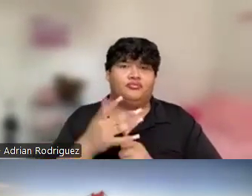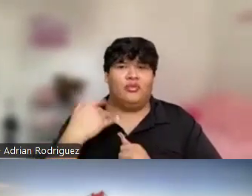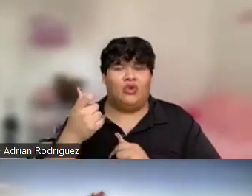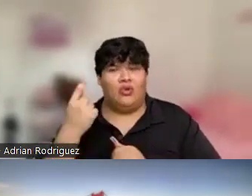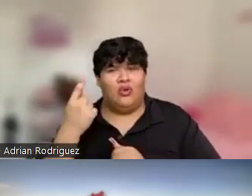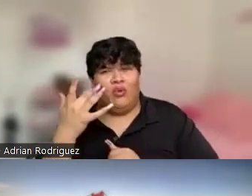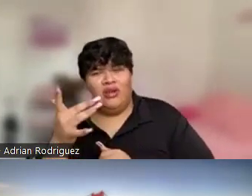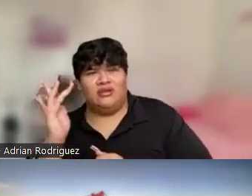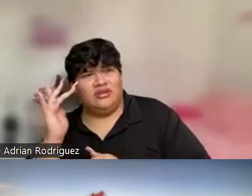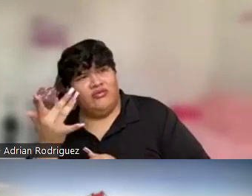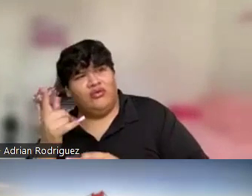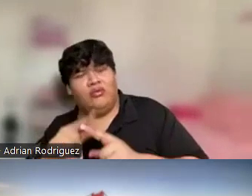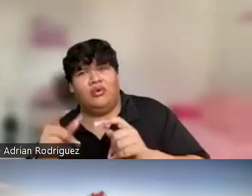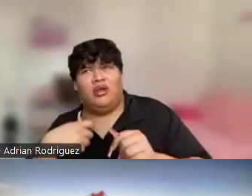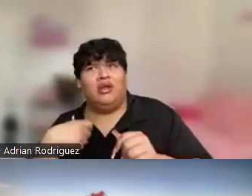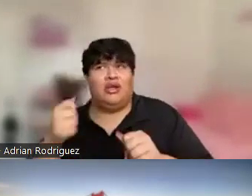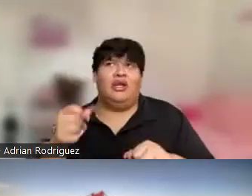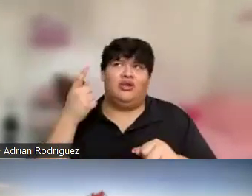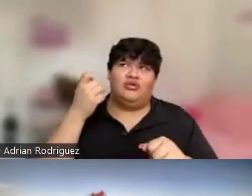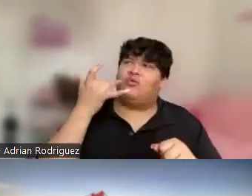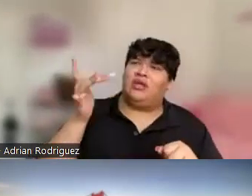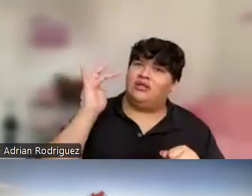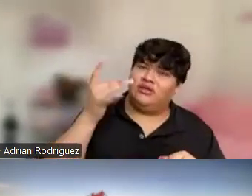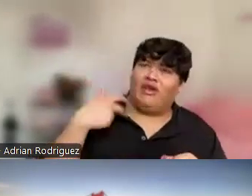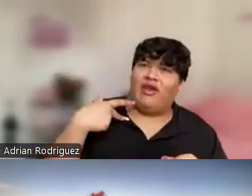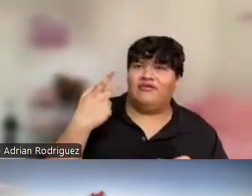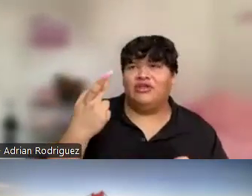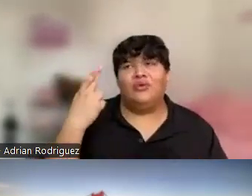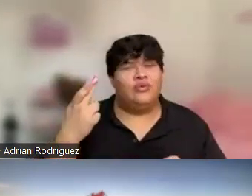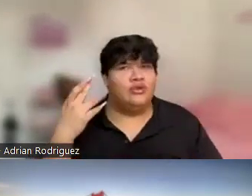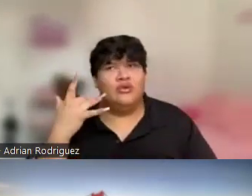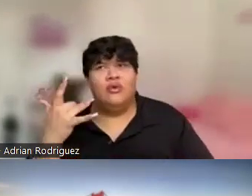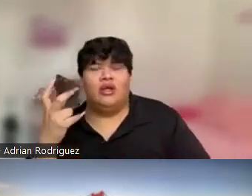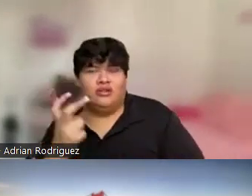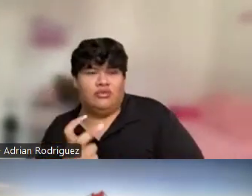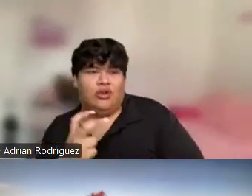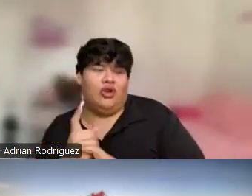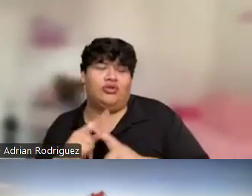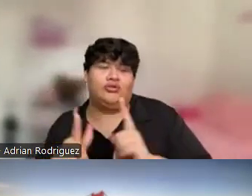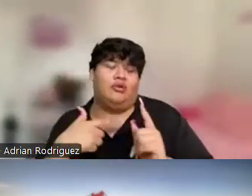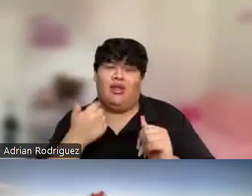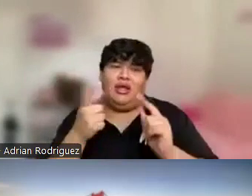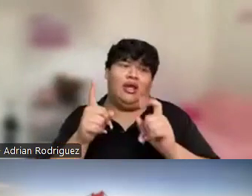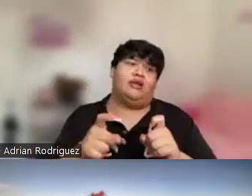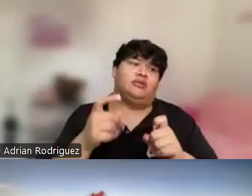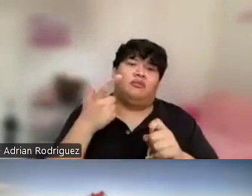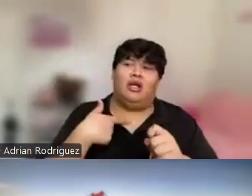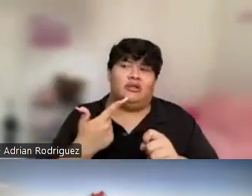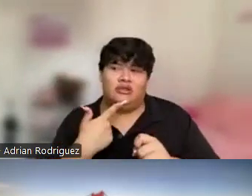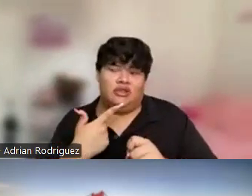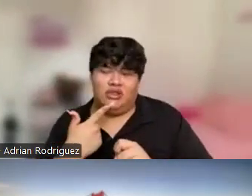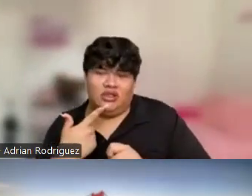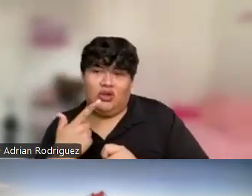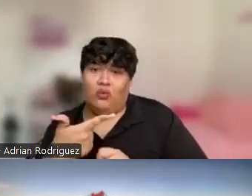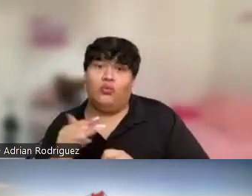sure it's difficult. I see it. I see the reasons myself for why that might be hard. So I'm not actually saying